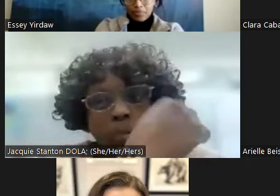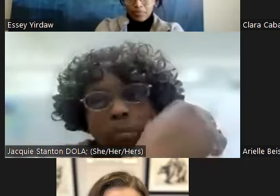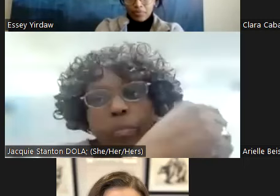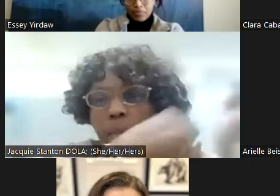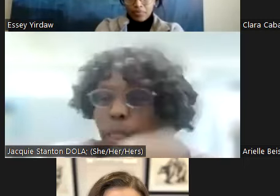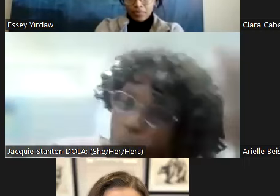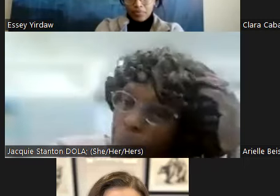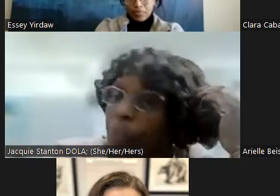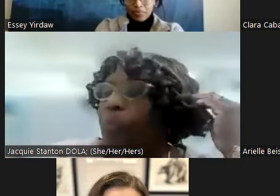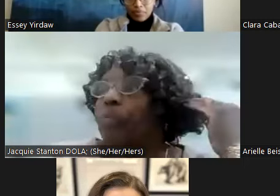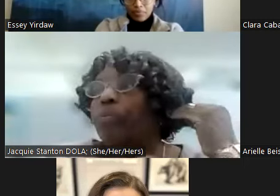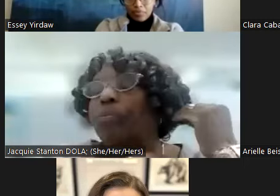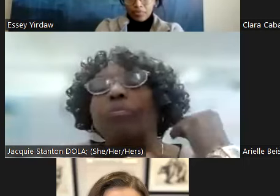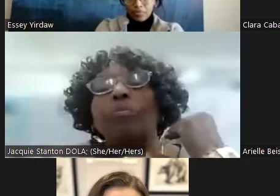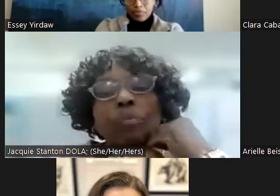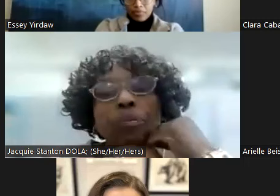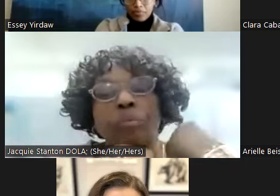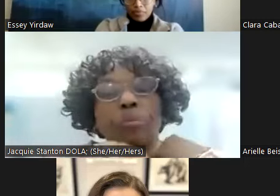we appreciate you.